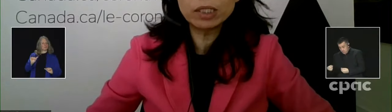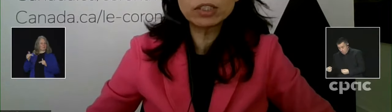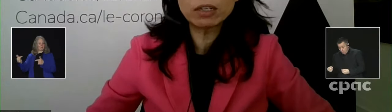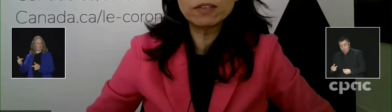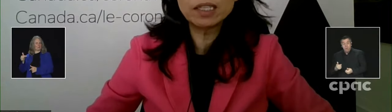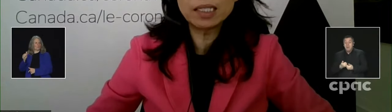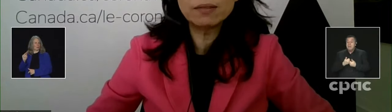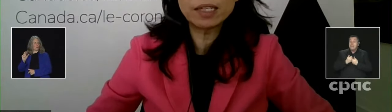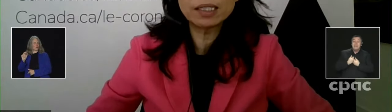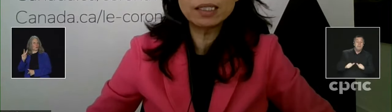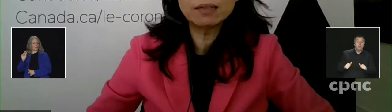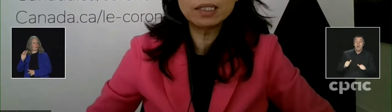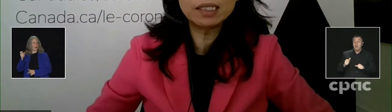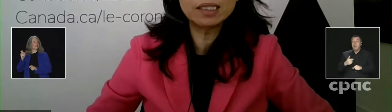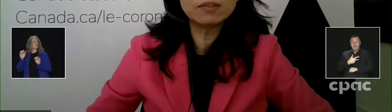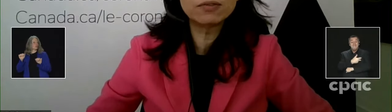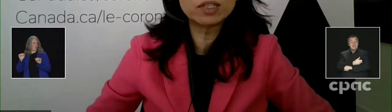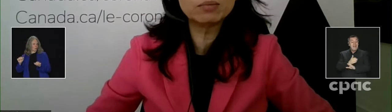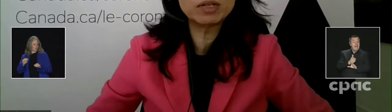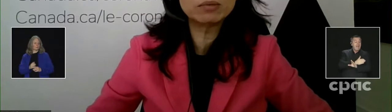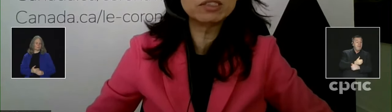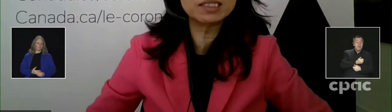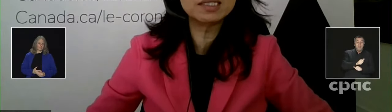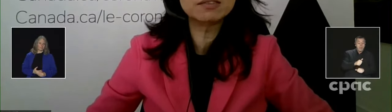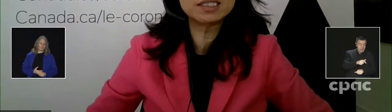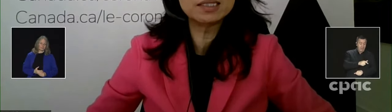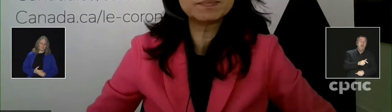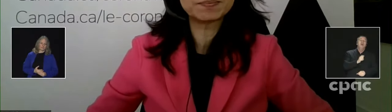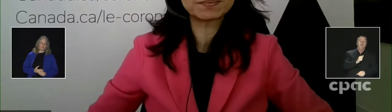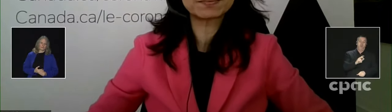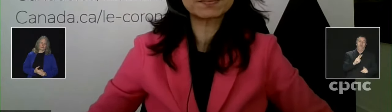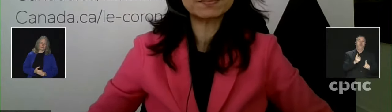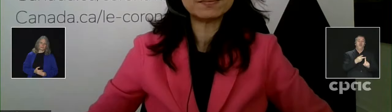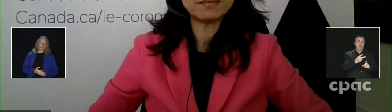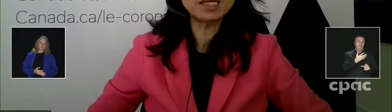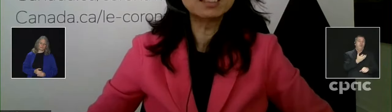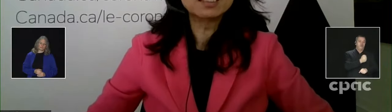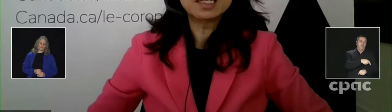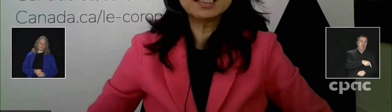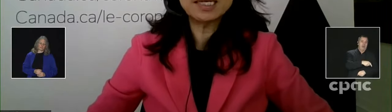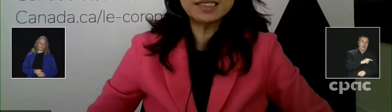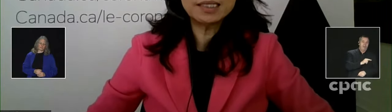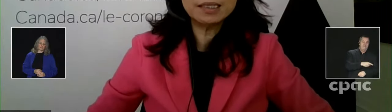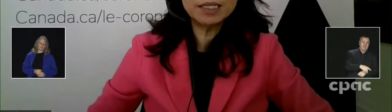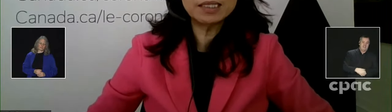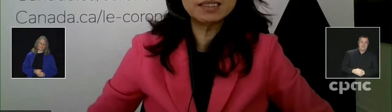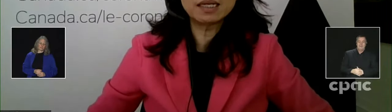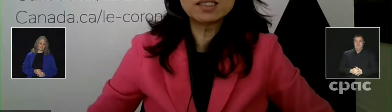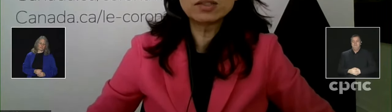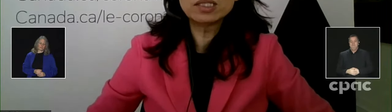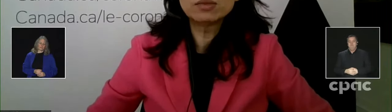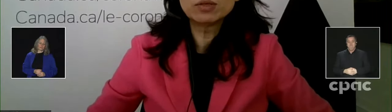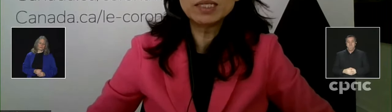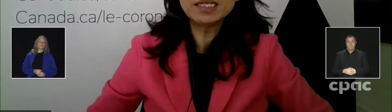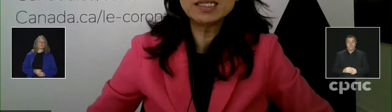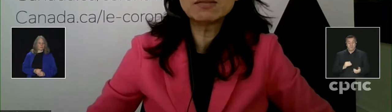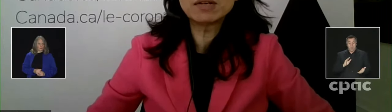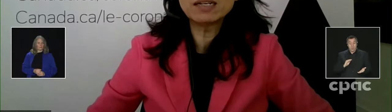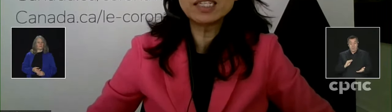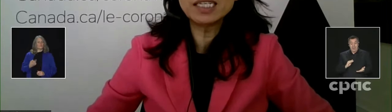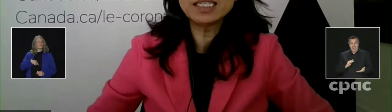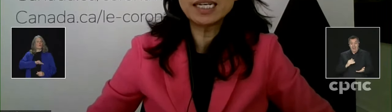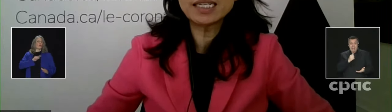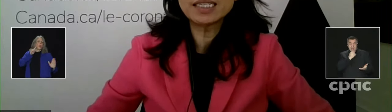of which COVID-19 vaccine they received for their primary series. It is anticipated that doses will